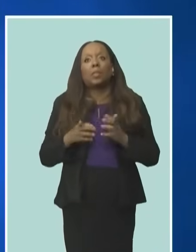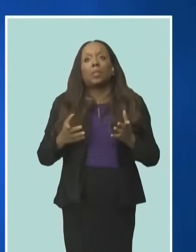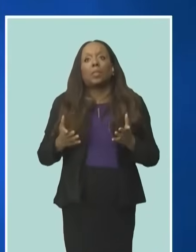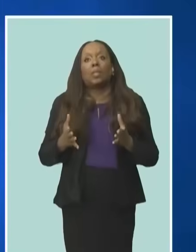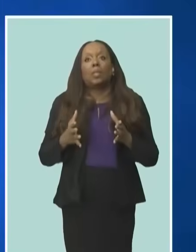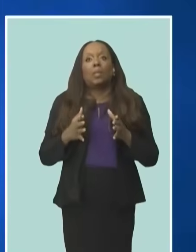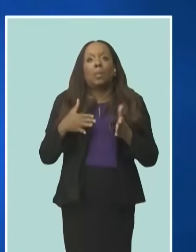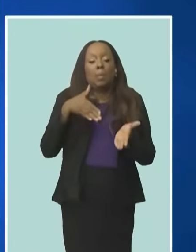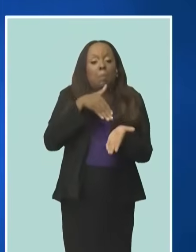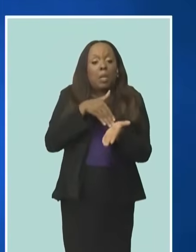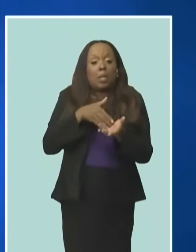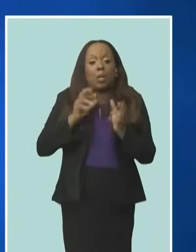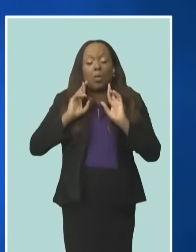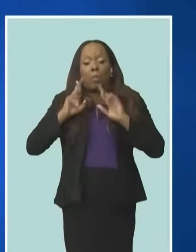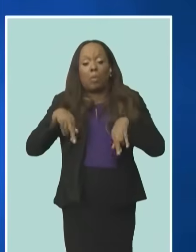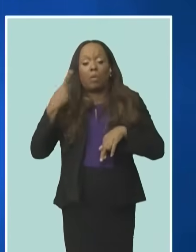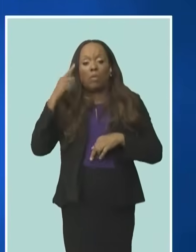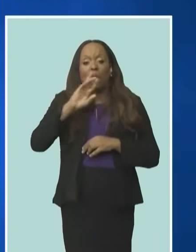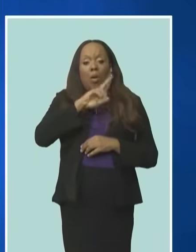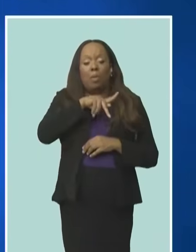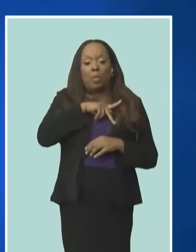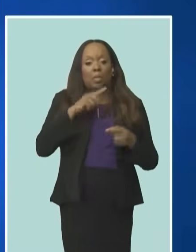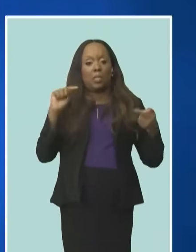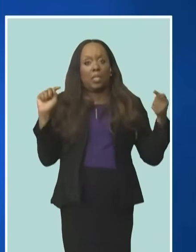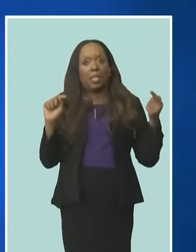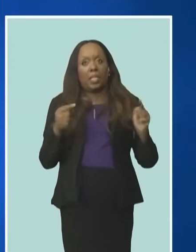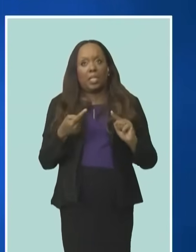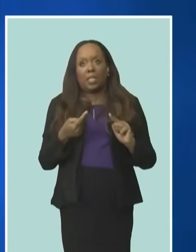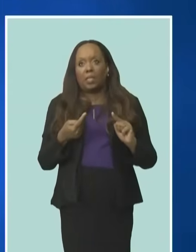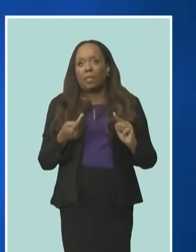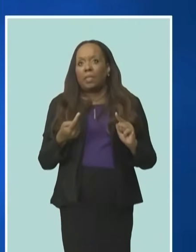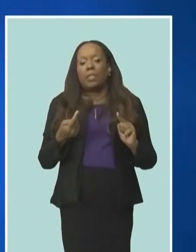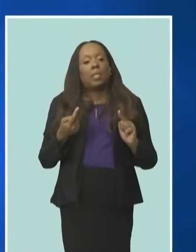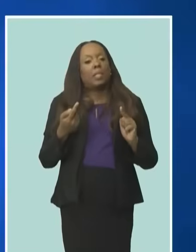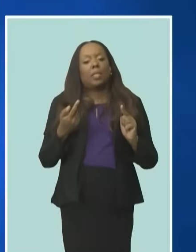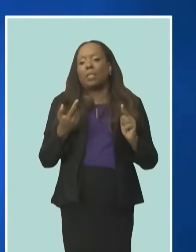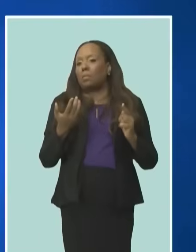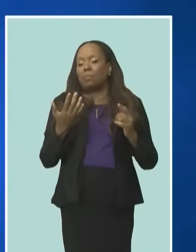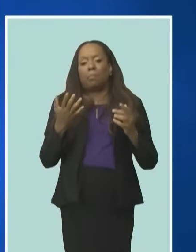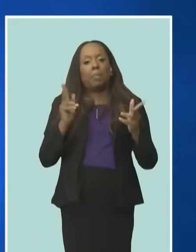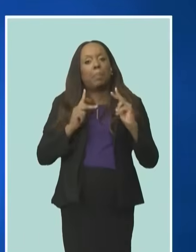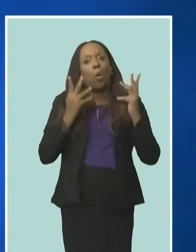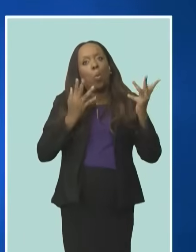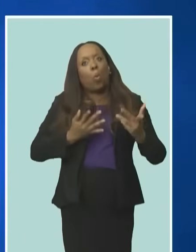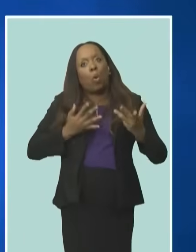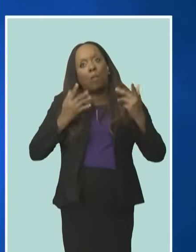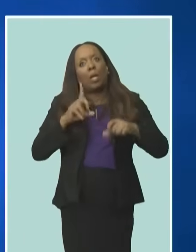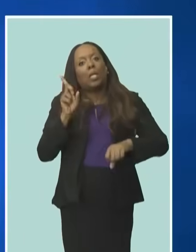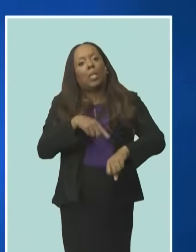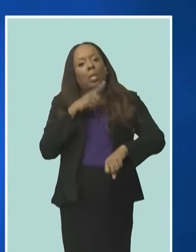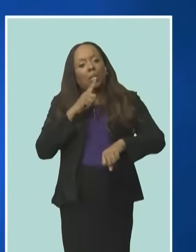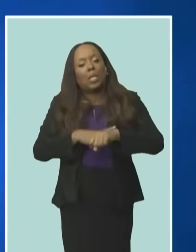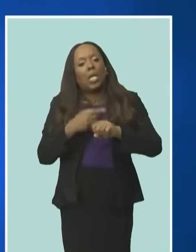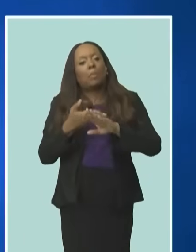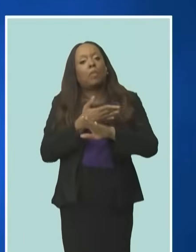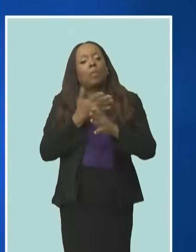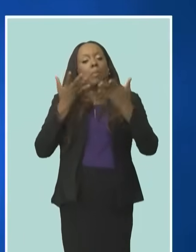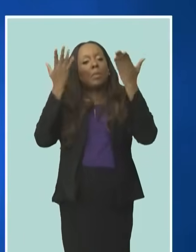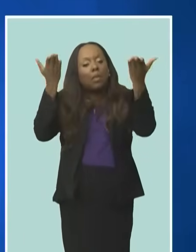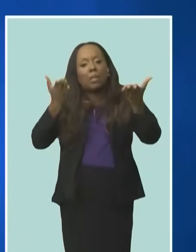medical reports related to personal injury claims to be produced. We understand and appreciate that doctors